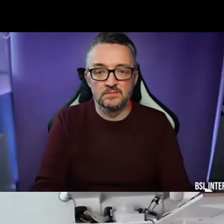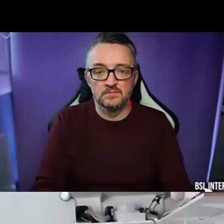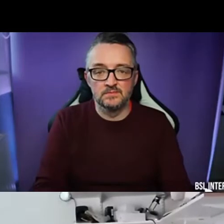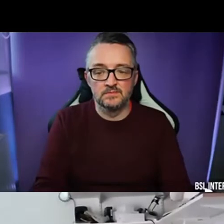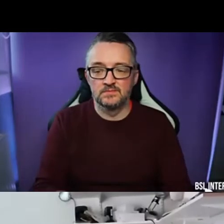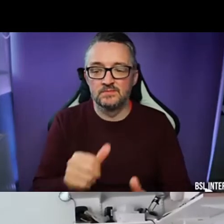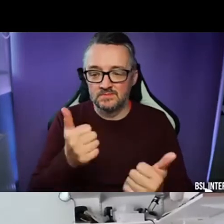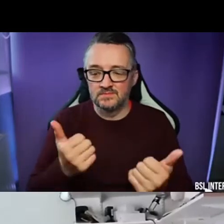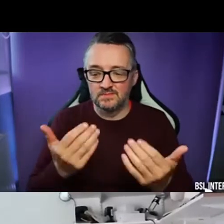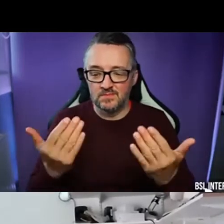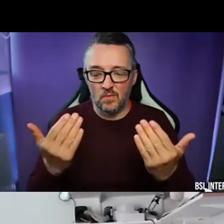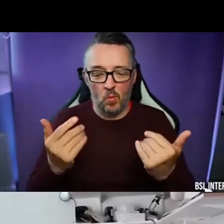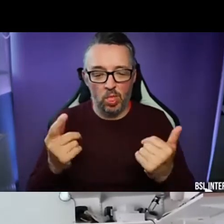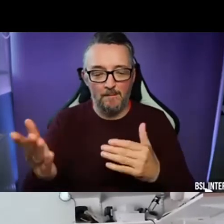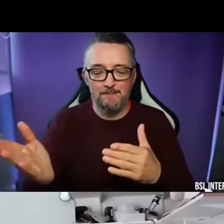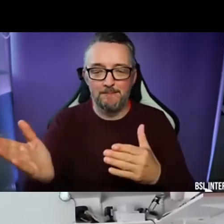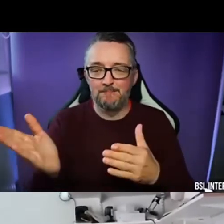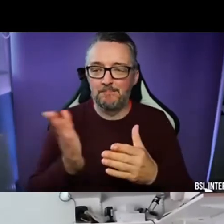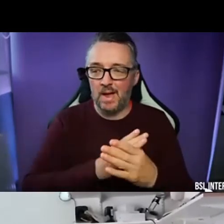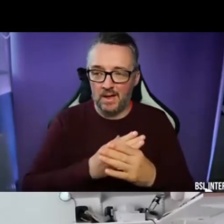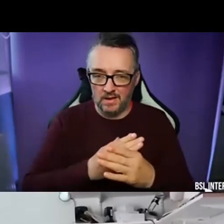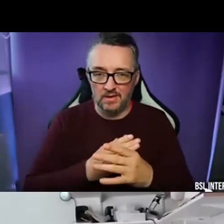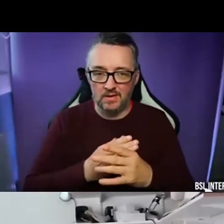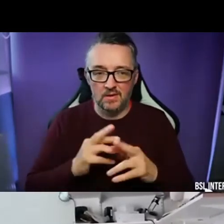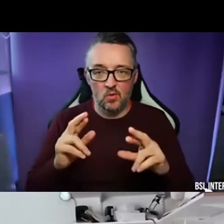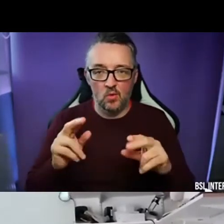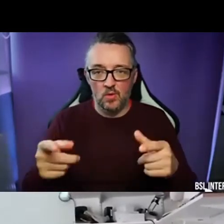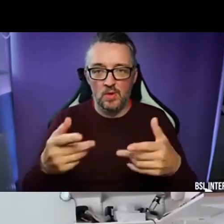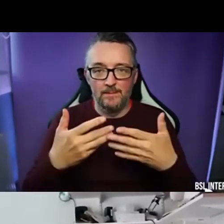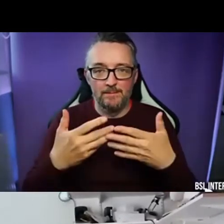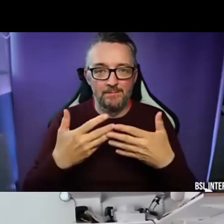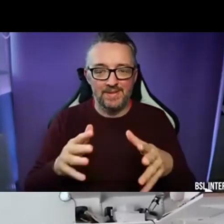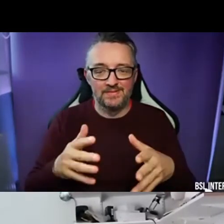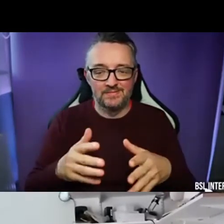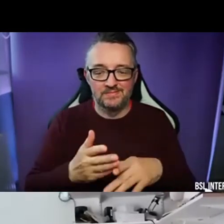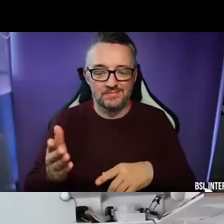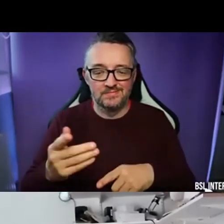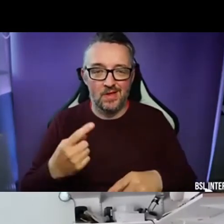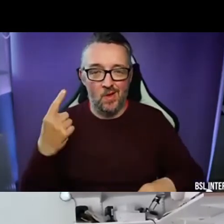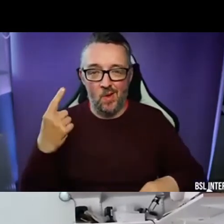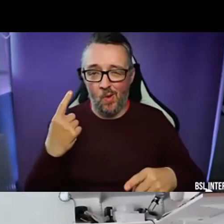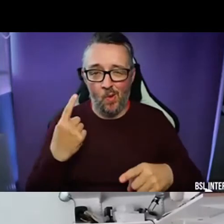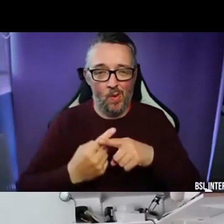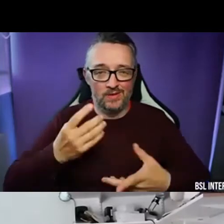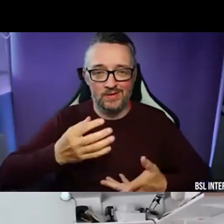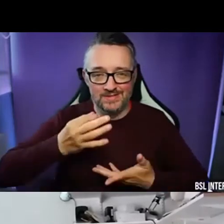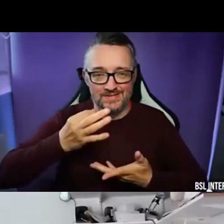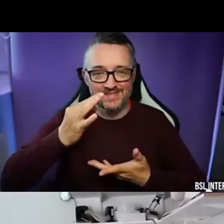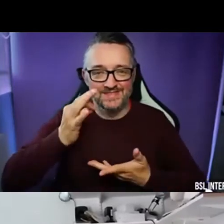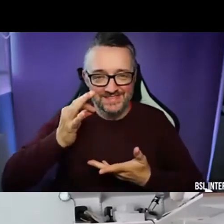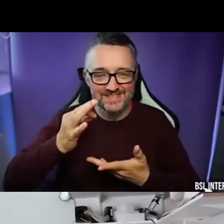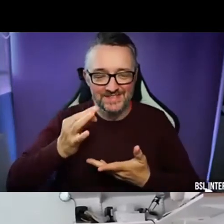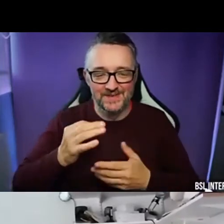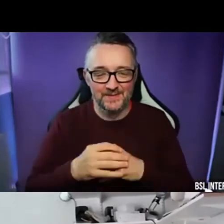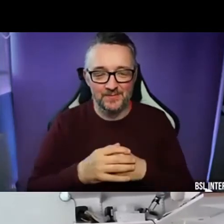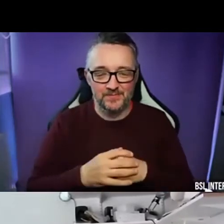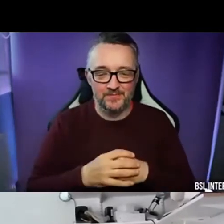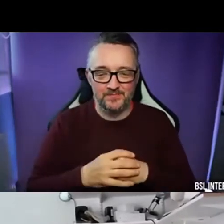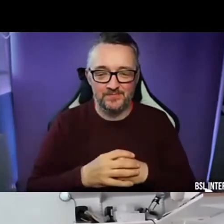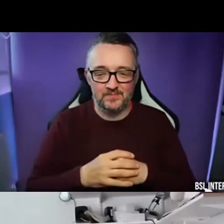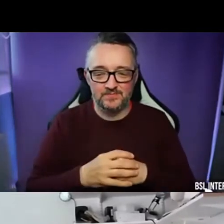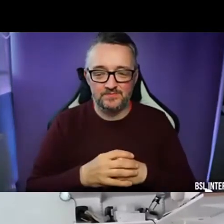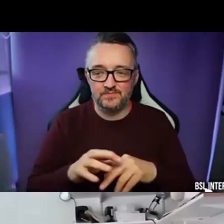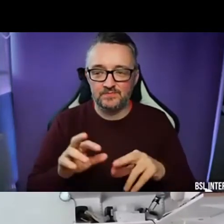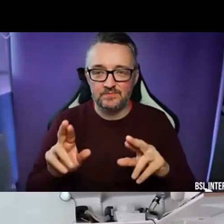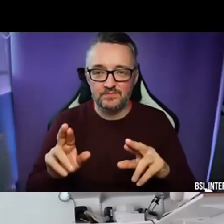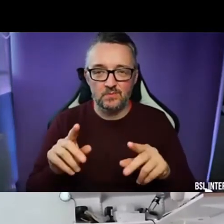Great, welcome back everyone. Hope you all had the chance to get a quick cup of tea or something after that discussion. Hopefully